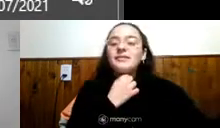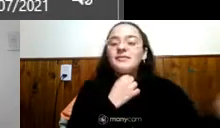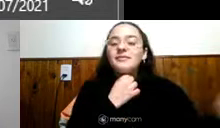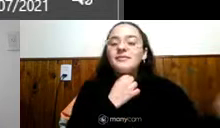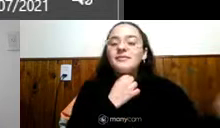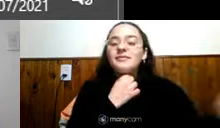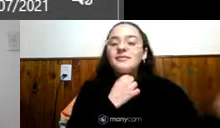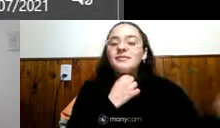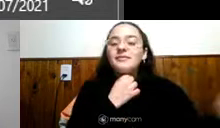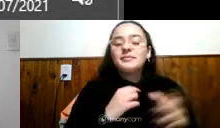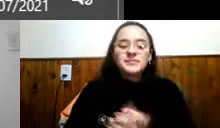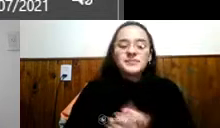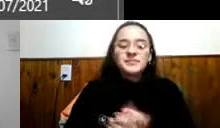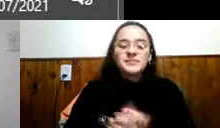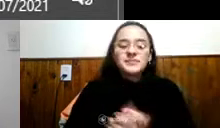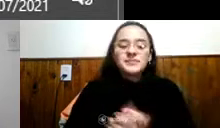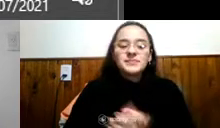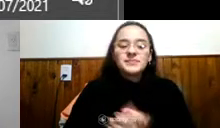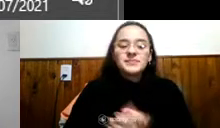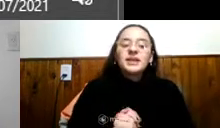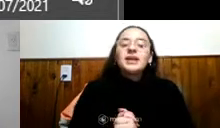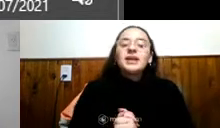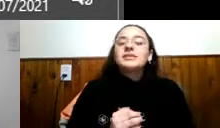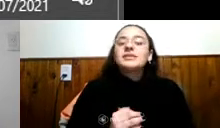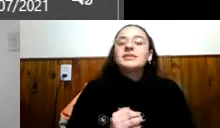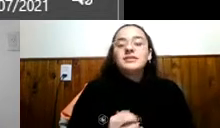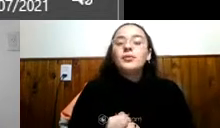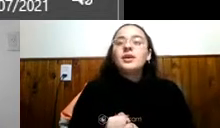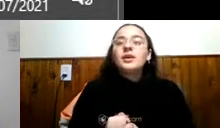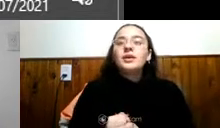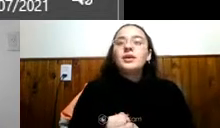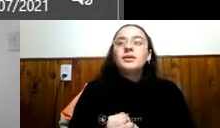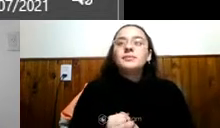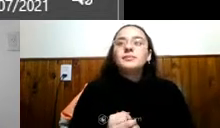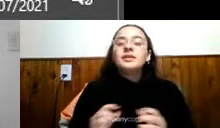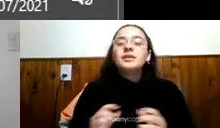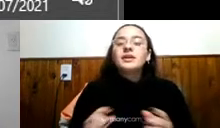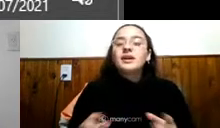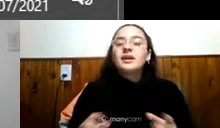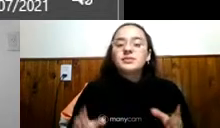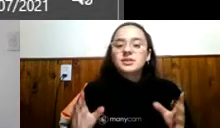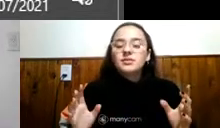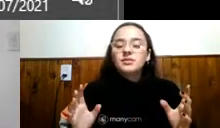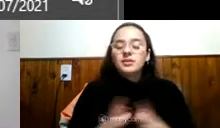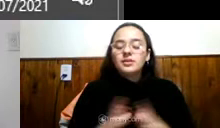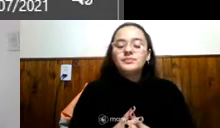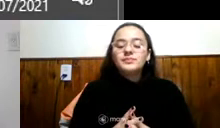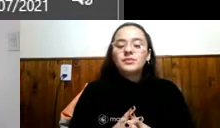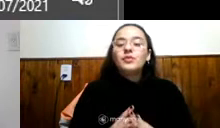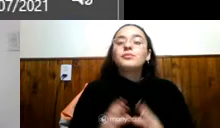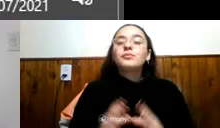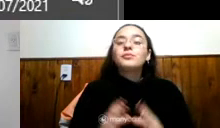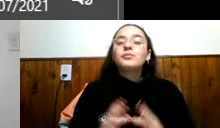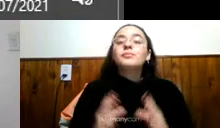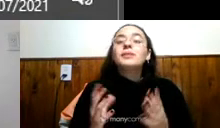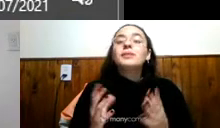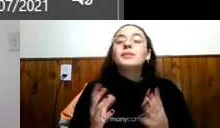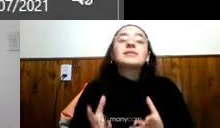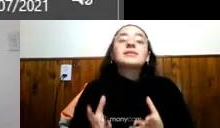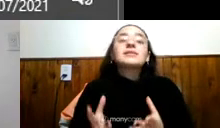my head. Here in Argentina, we build the houses of